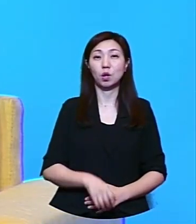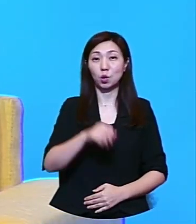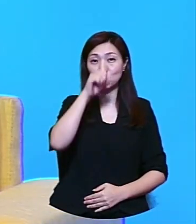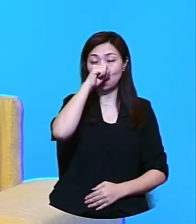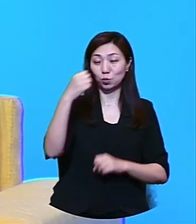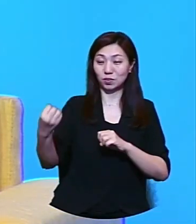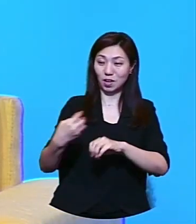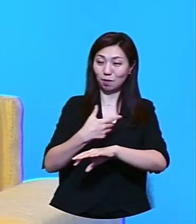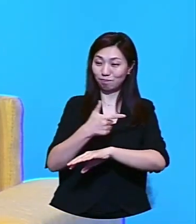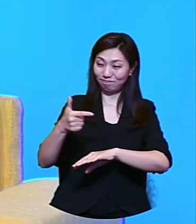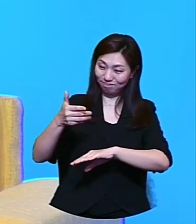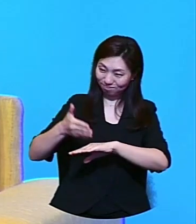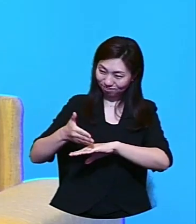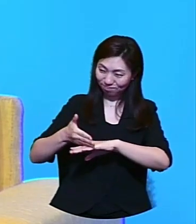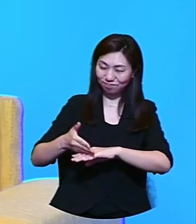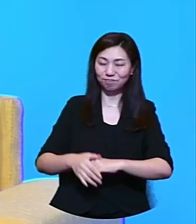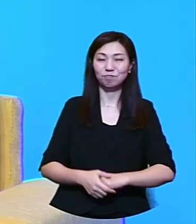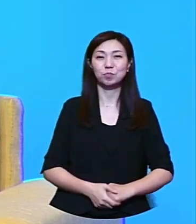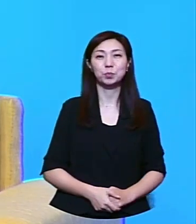much.